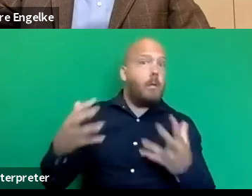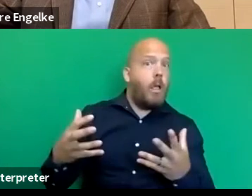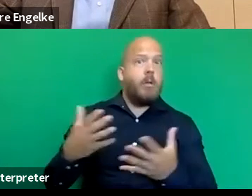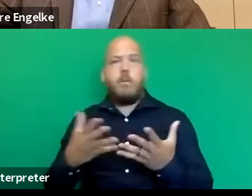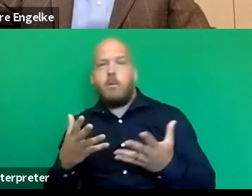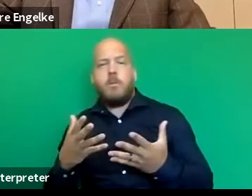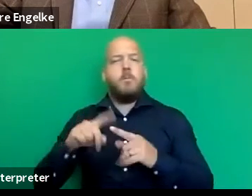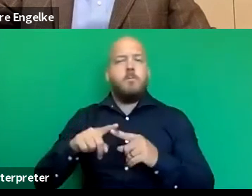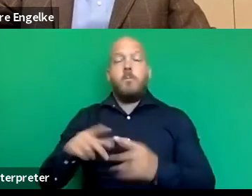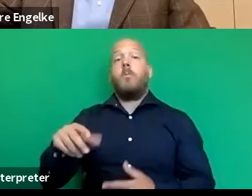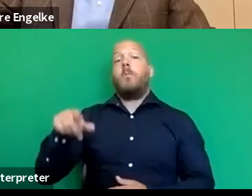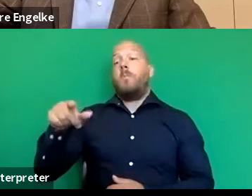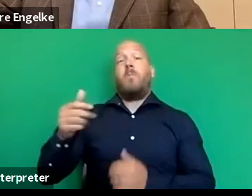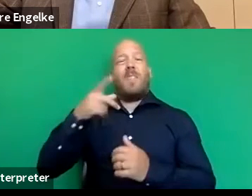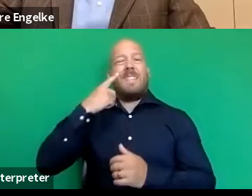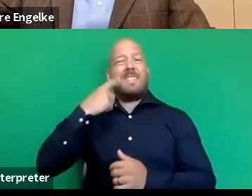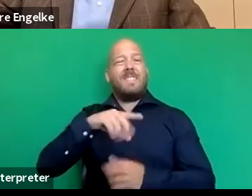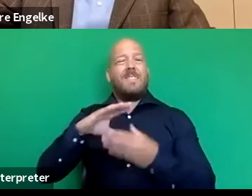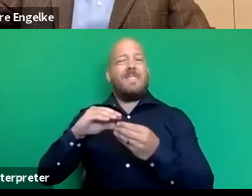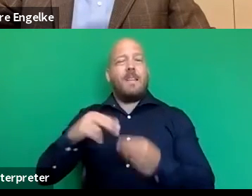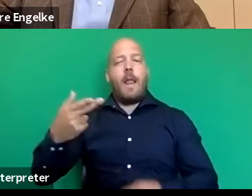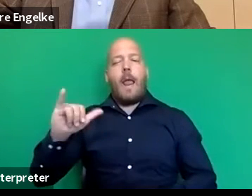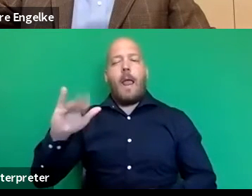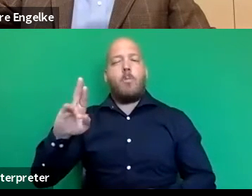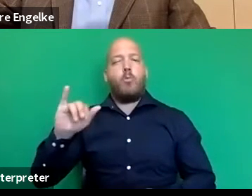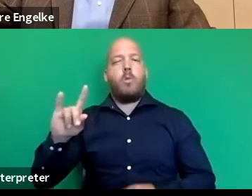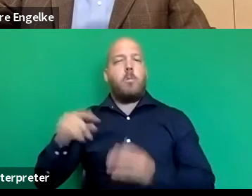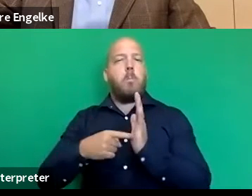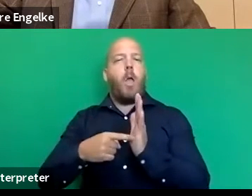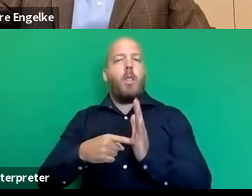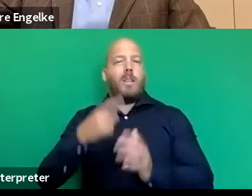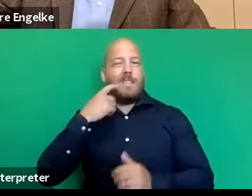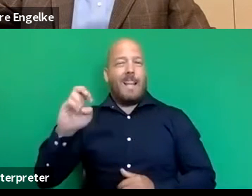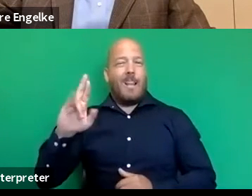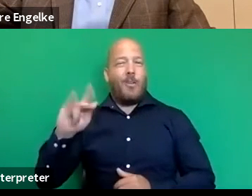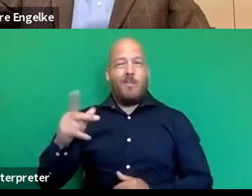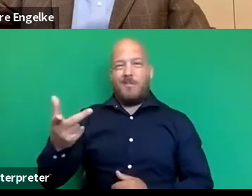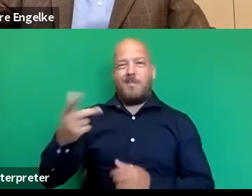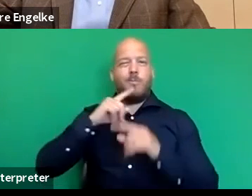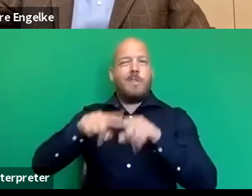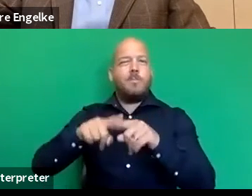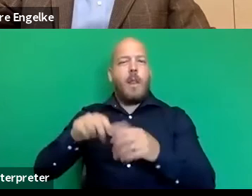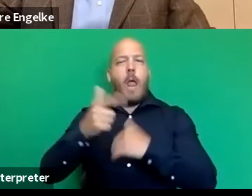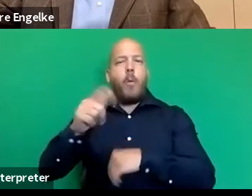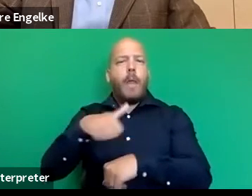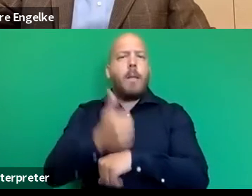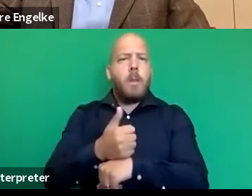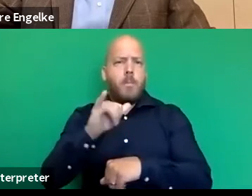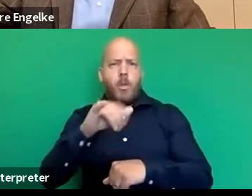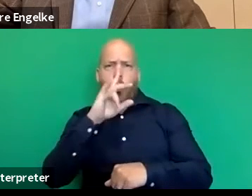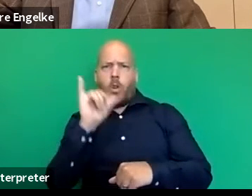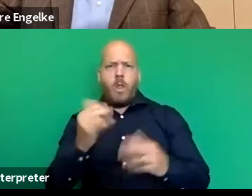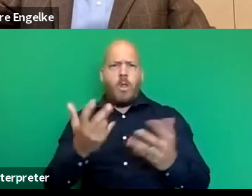different depending on how you implement it, but you were describing something that was traditional, where there is someone who's listening